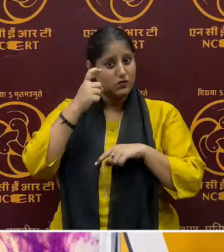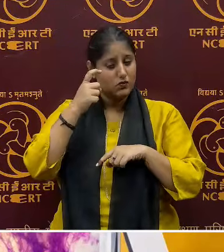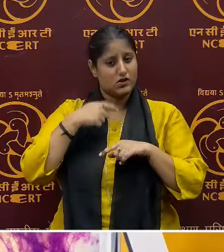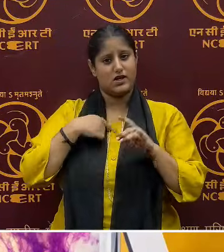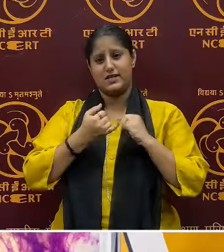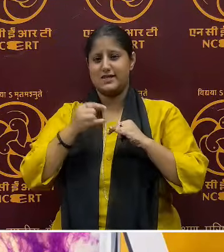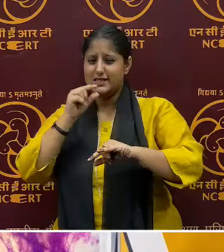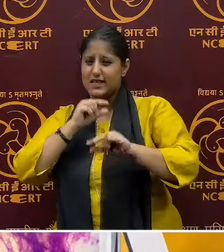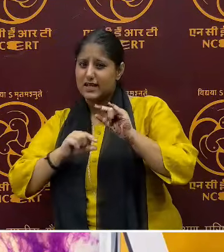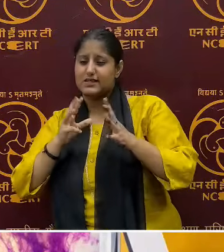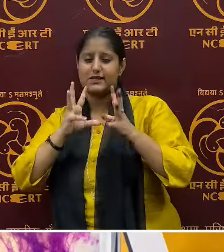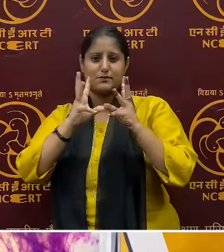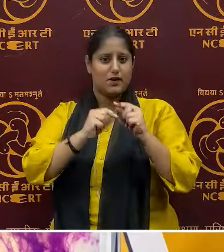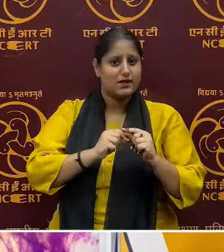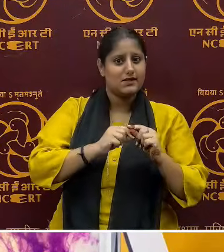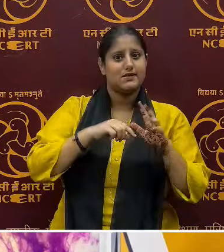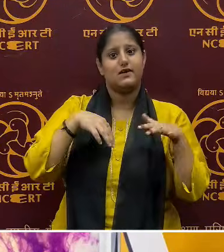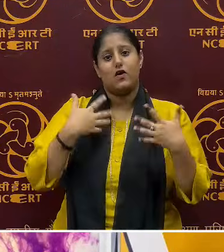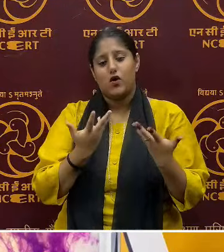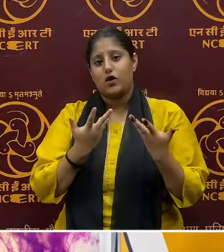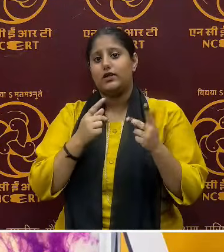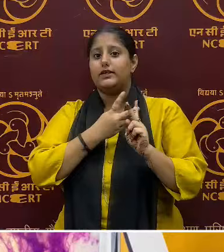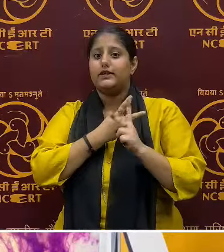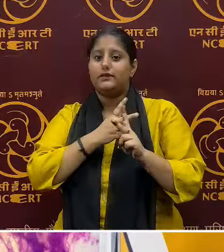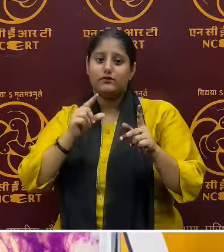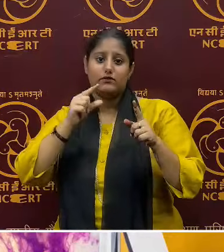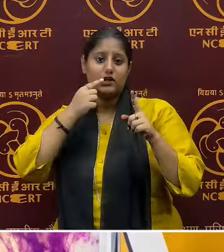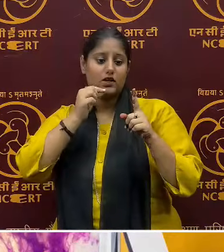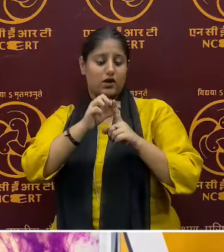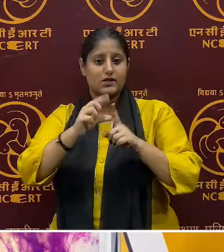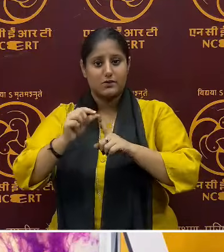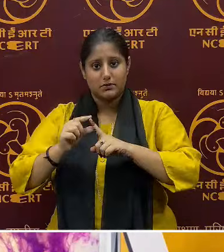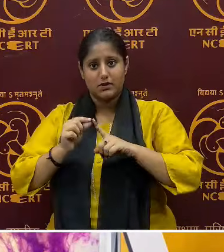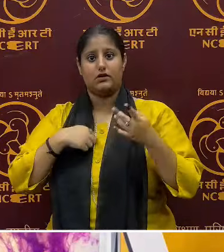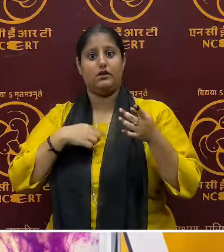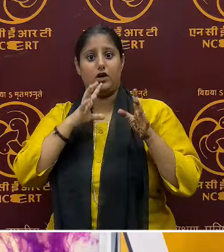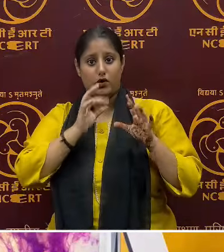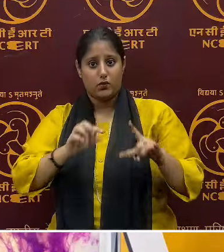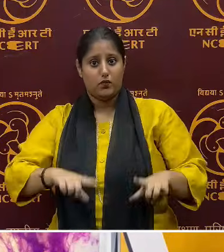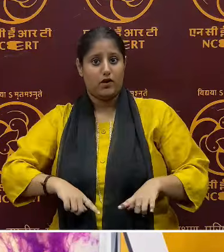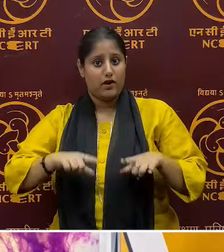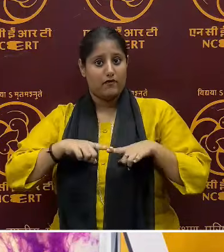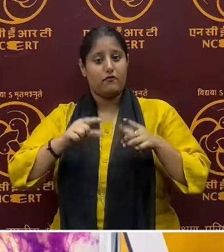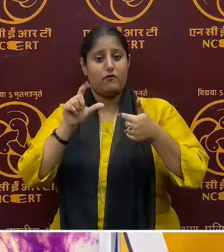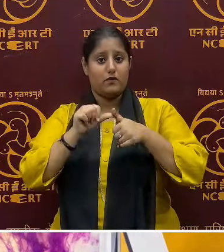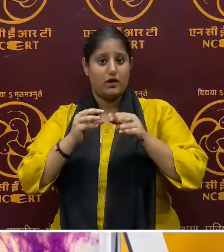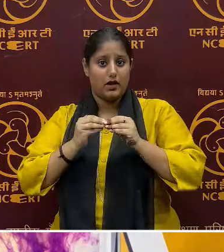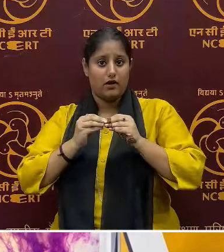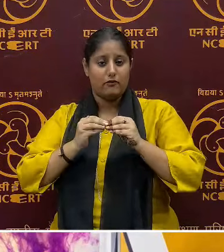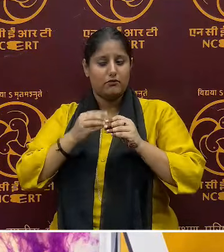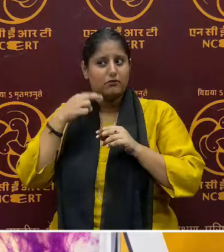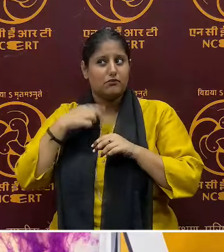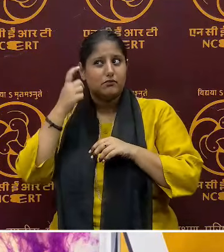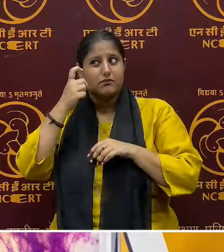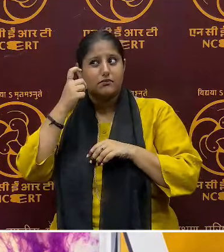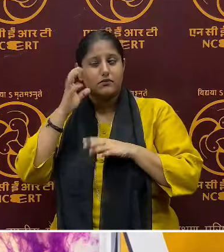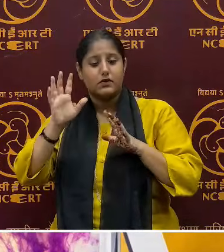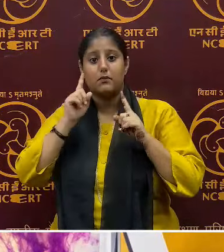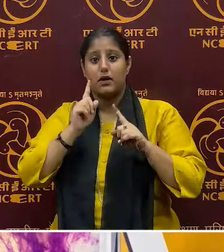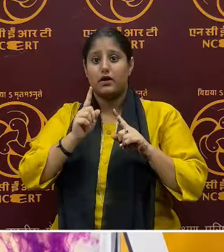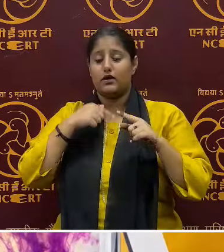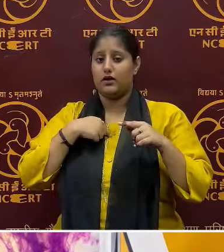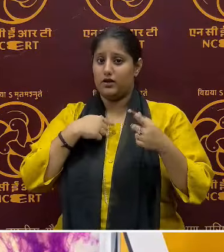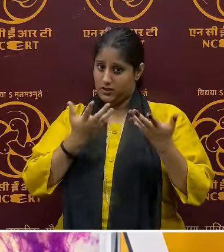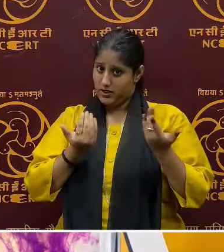science, when we think of mathematics and performing experiments, real physical laboratories come to our mind. But can we perform